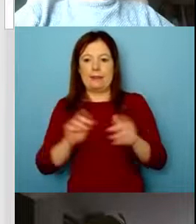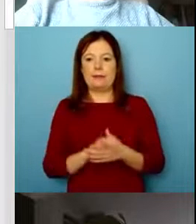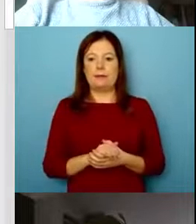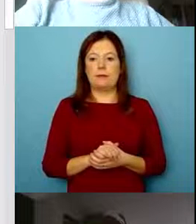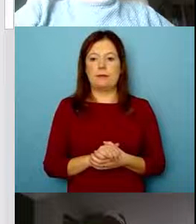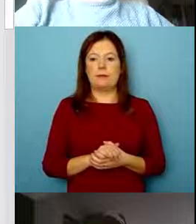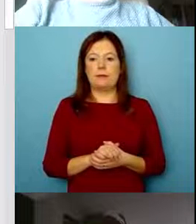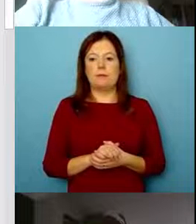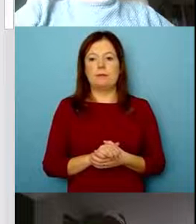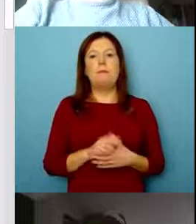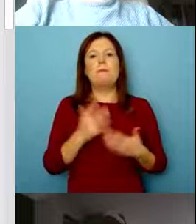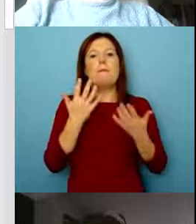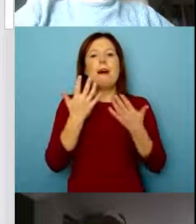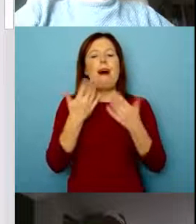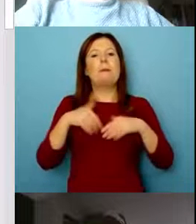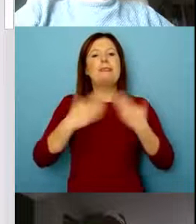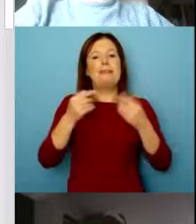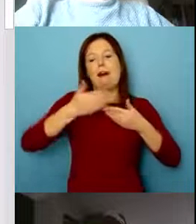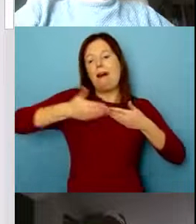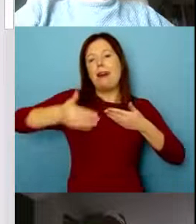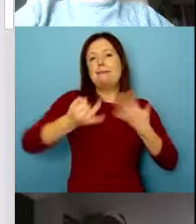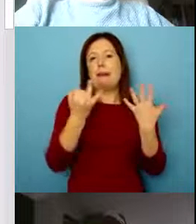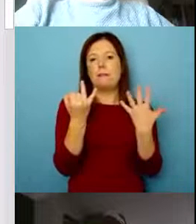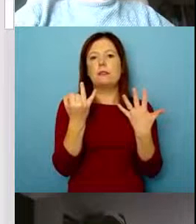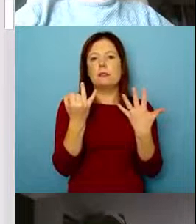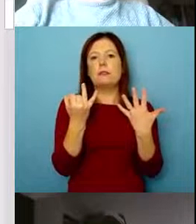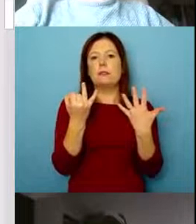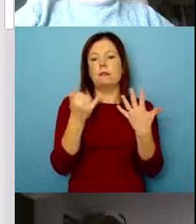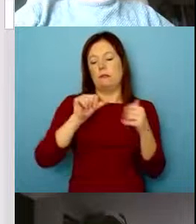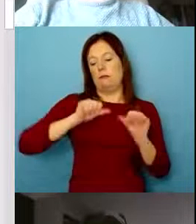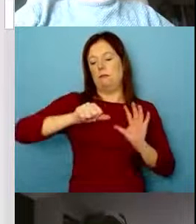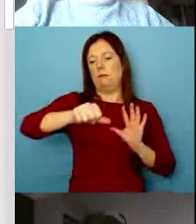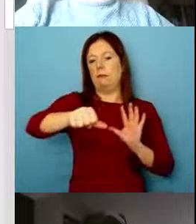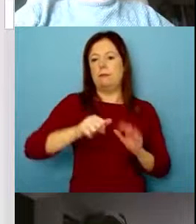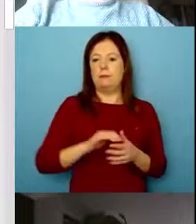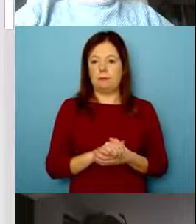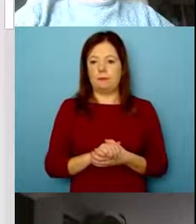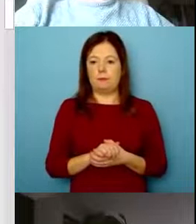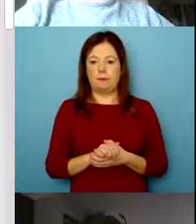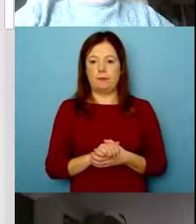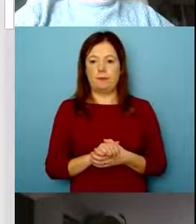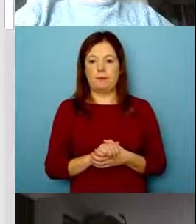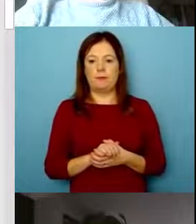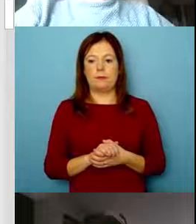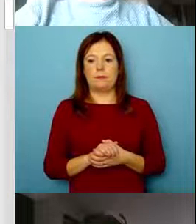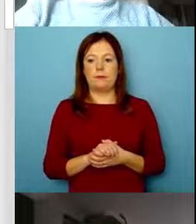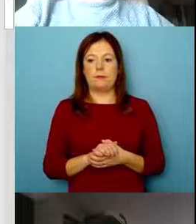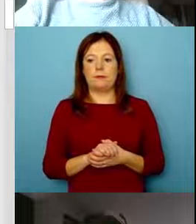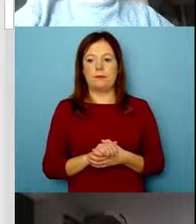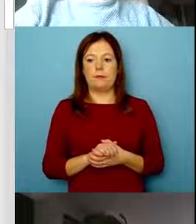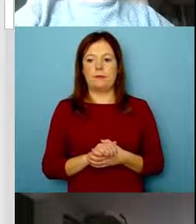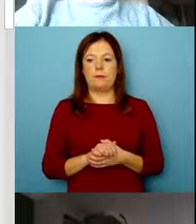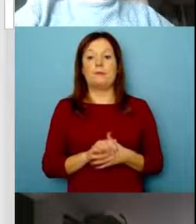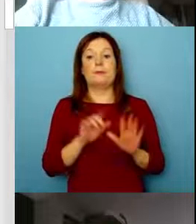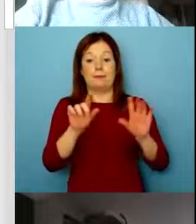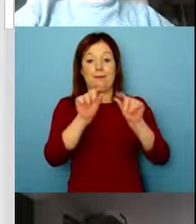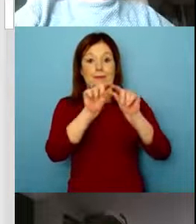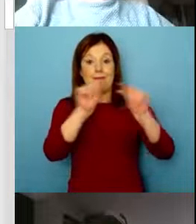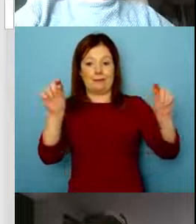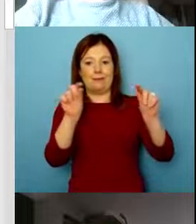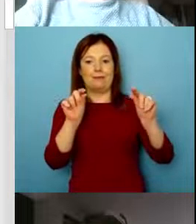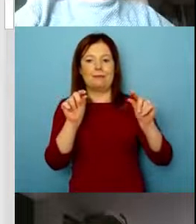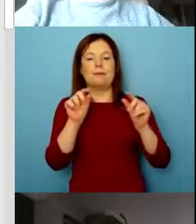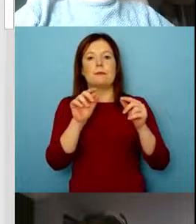a 7-day forward EPG, so you can see everything there. As you move down onto a list of programs, you get more information about